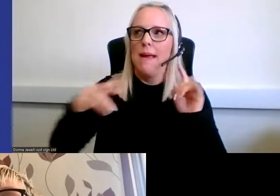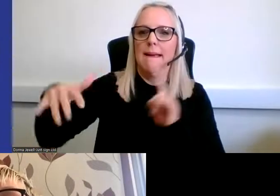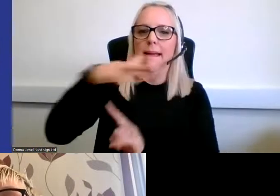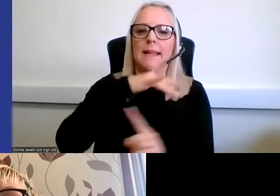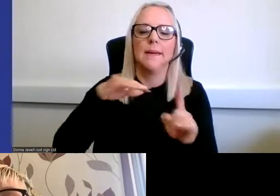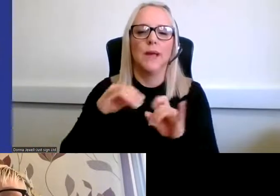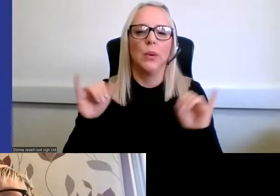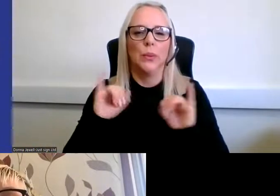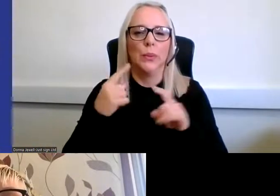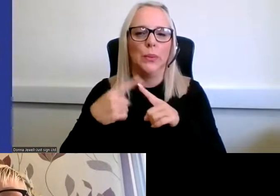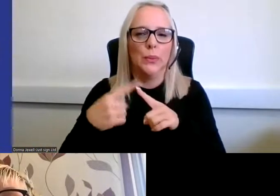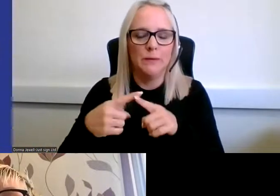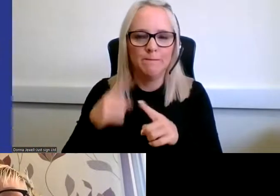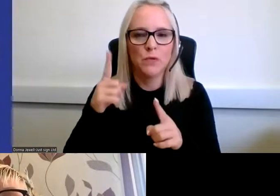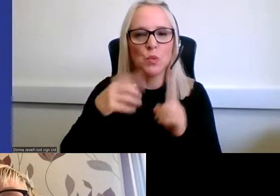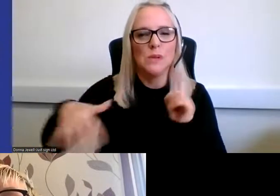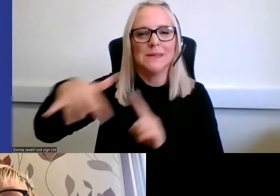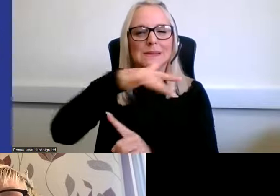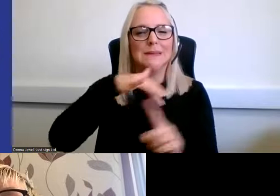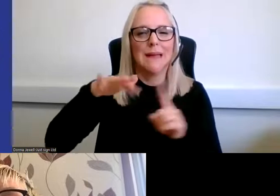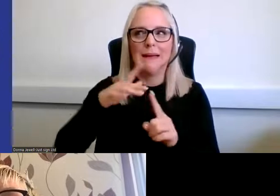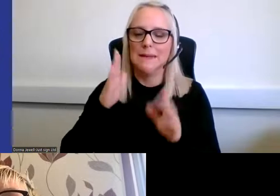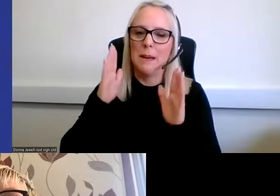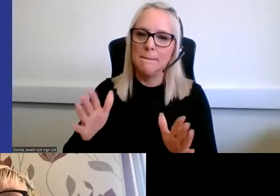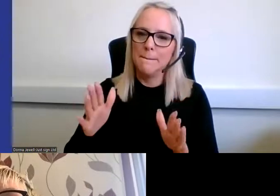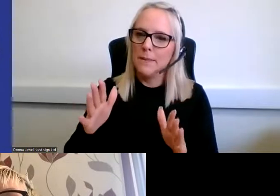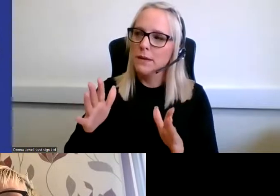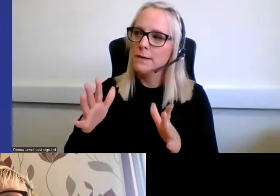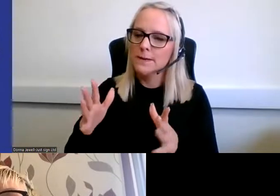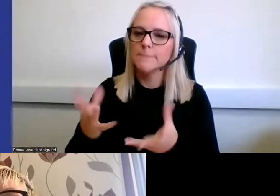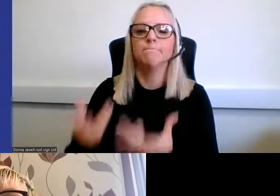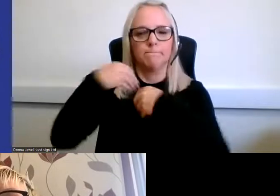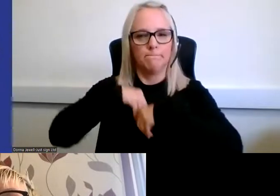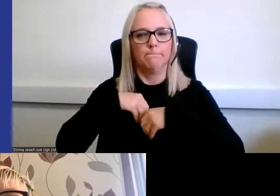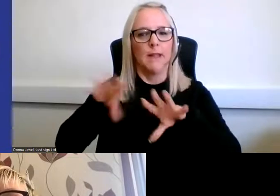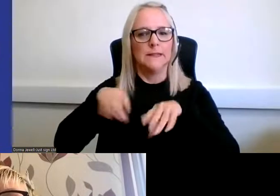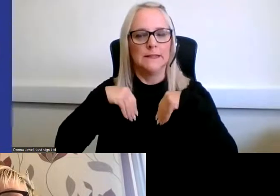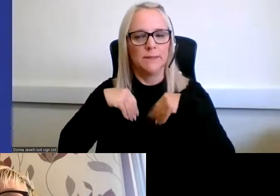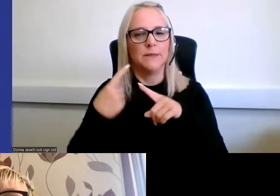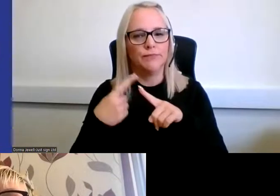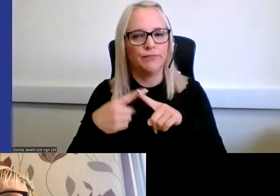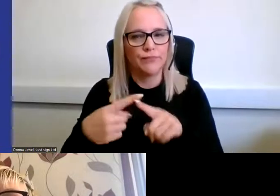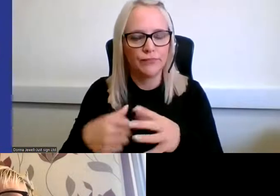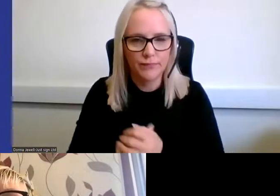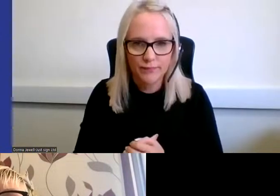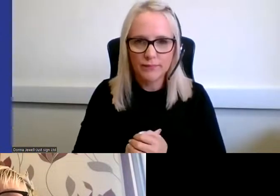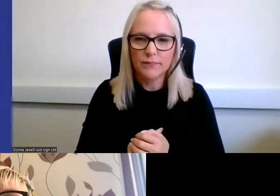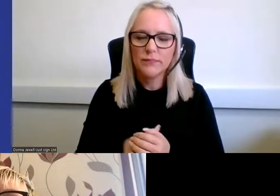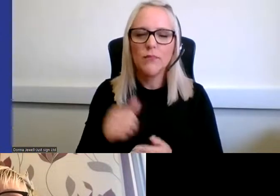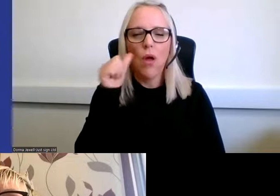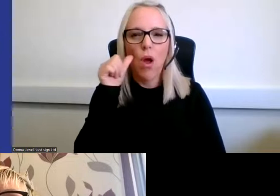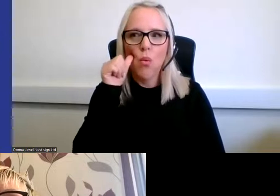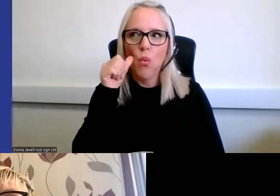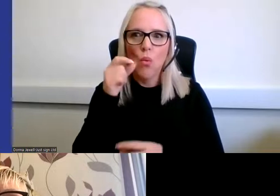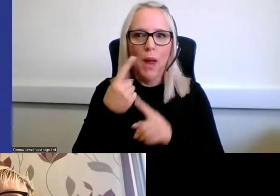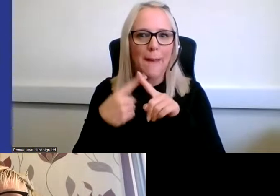need to work together to embrace the shifts in behaviour that affect us all. We understand the emergency in different ways and must respect